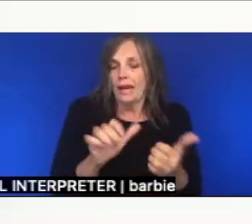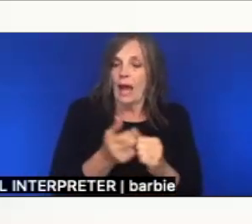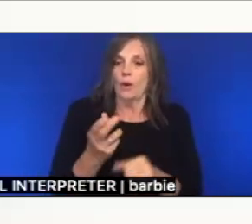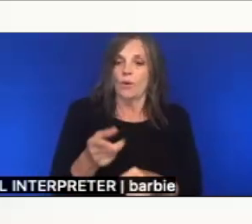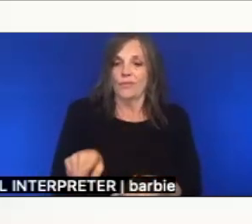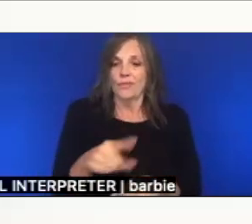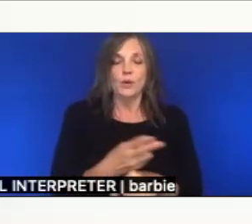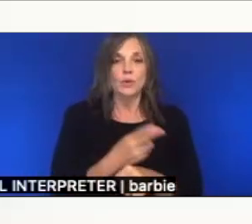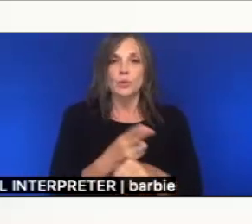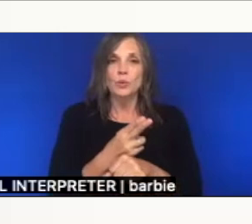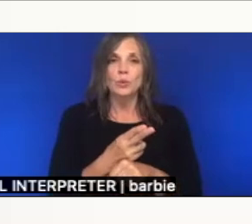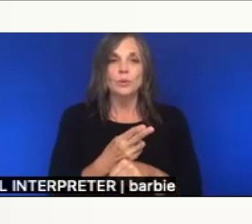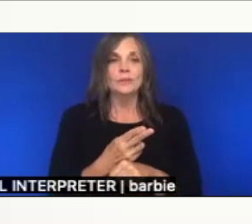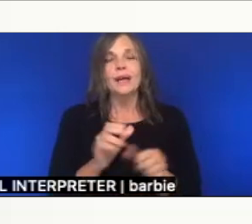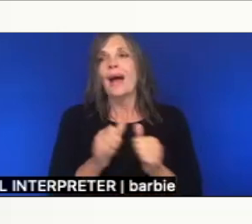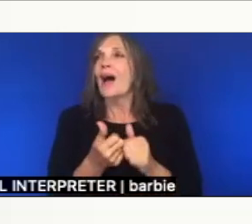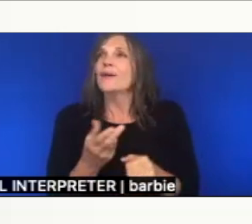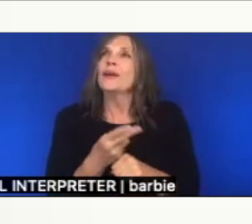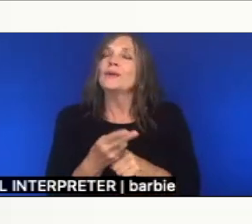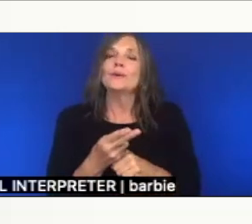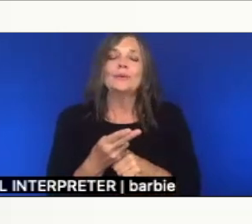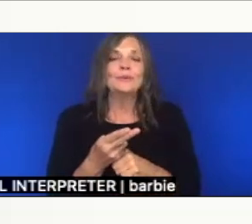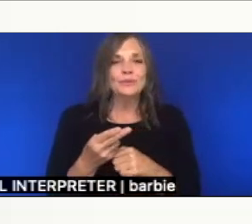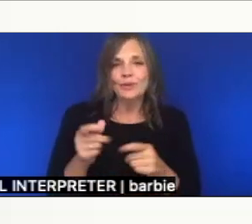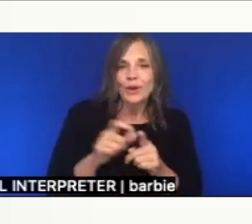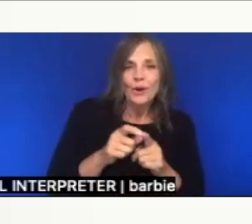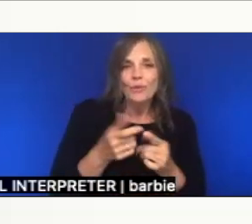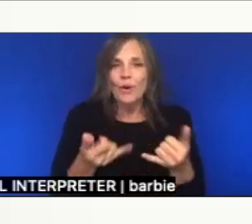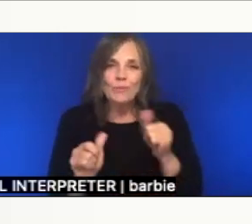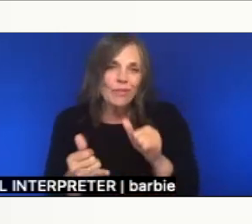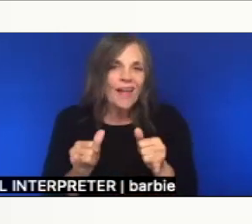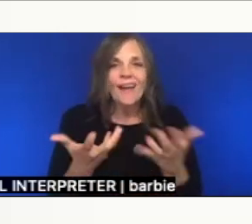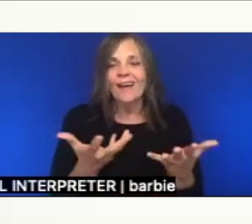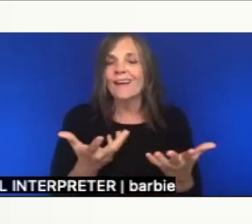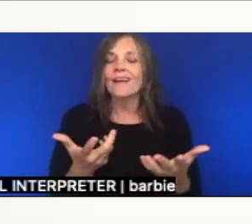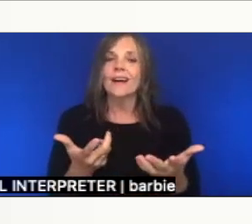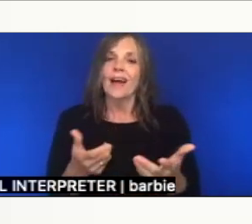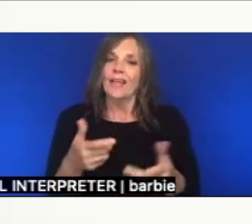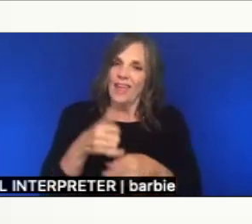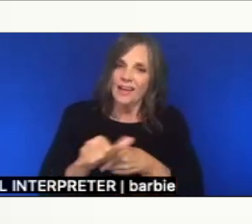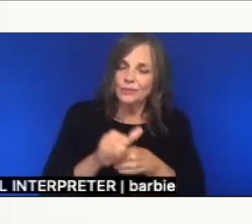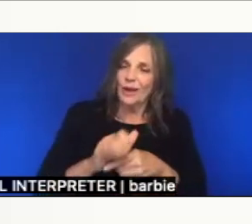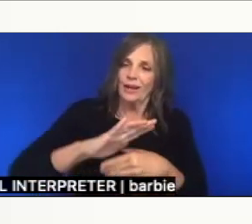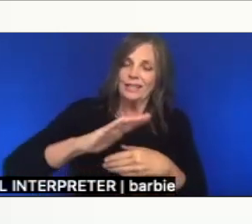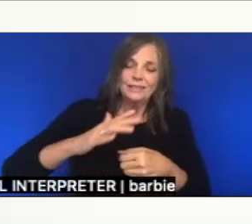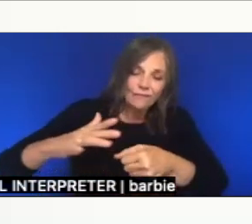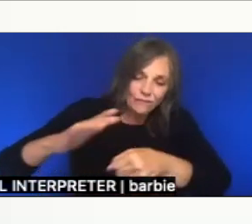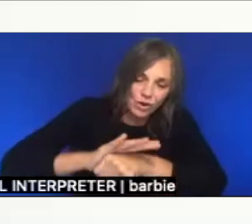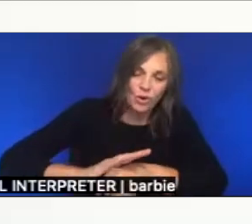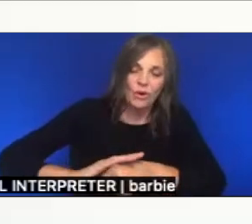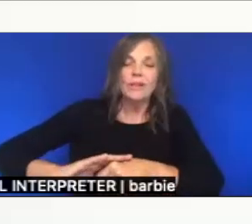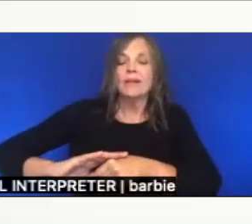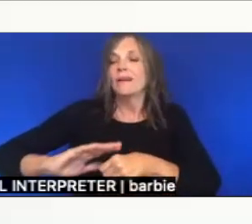they use a play on words, to know about the way they swear. They It's a full complete language as